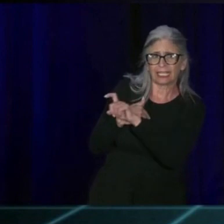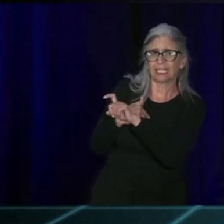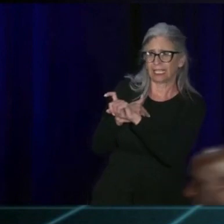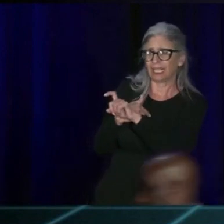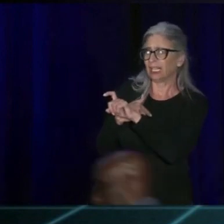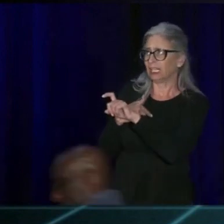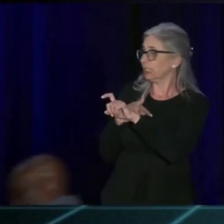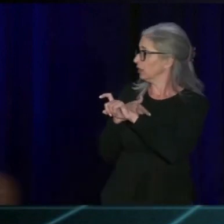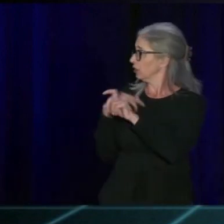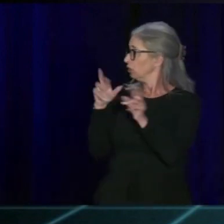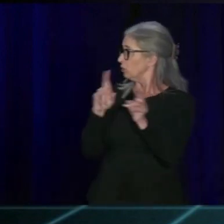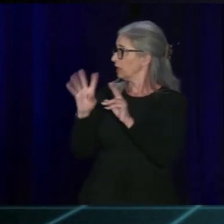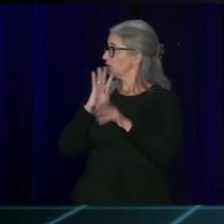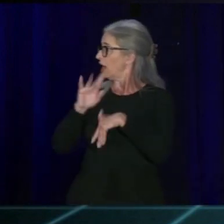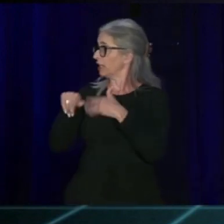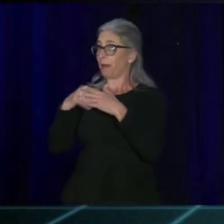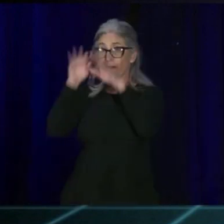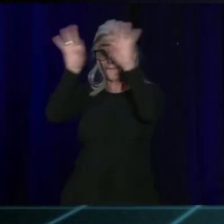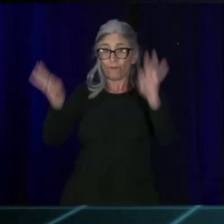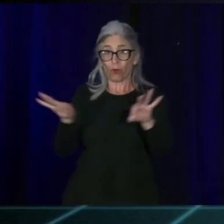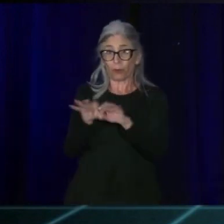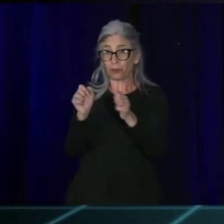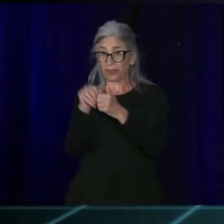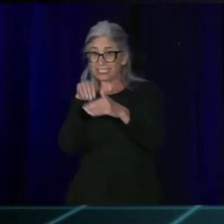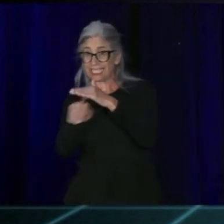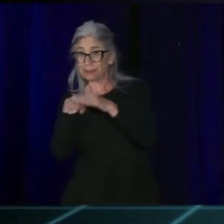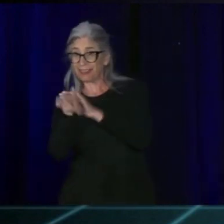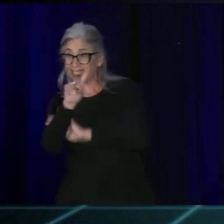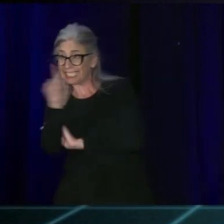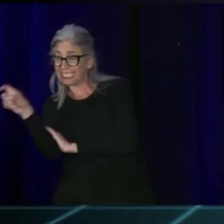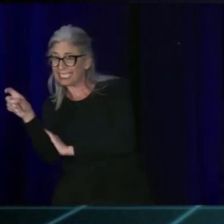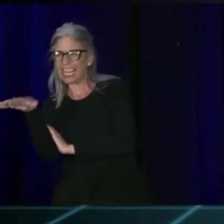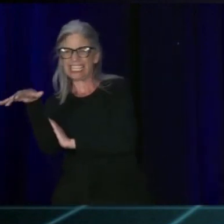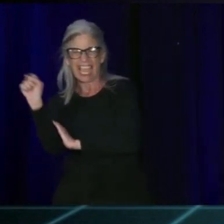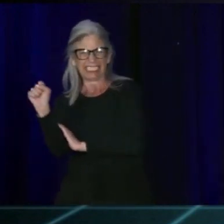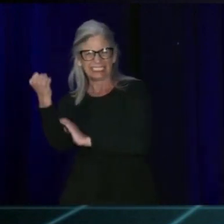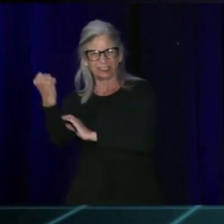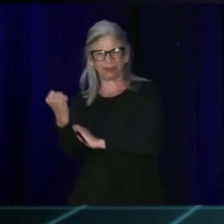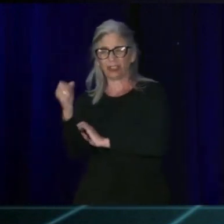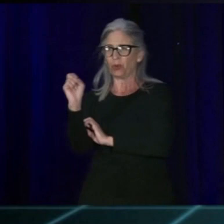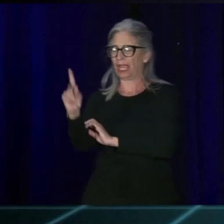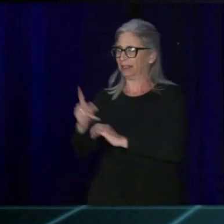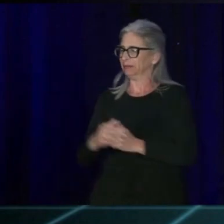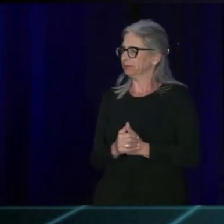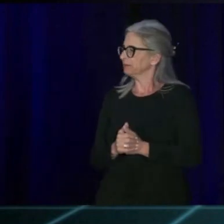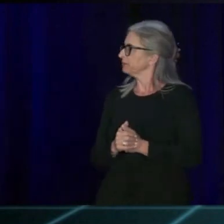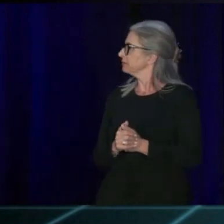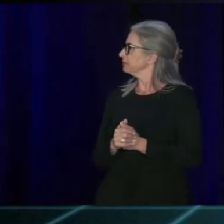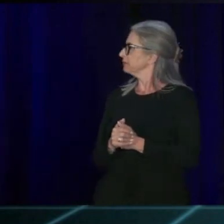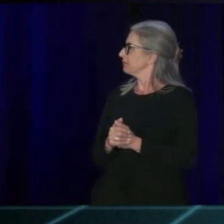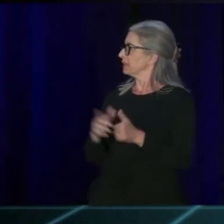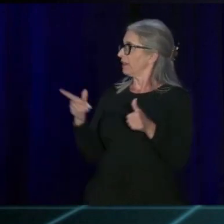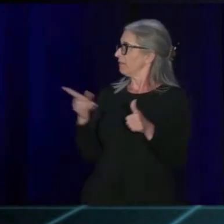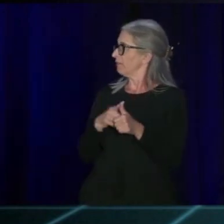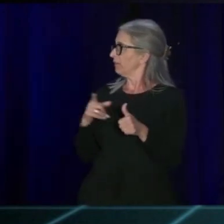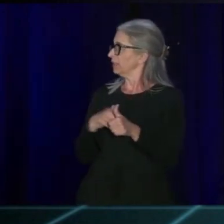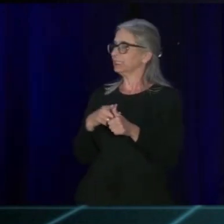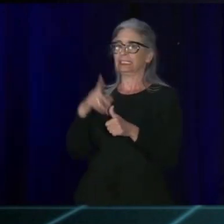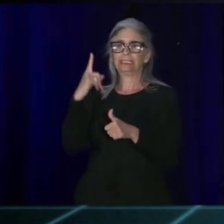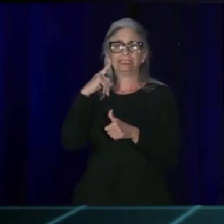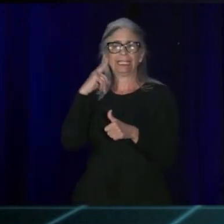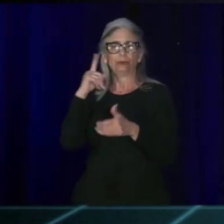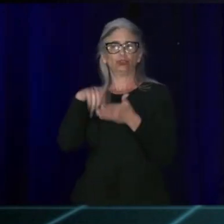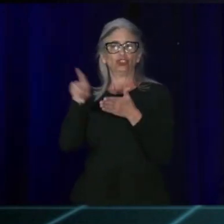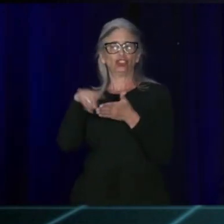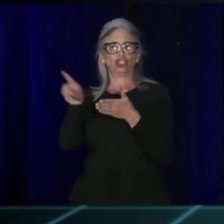Are you ready to talk about forms and accessibility? Yeah, okay. But first let's do a sound check. I'm gonna have a lot